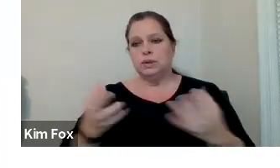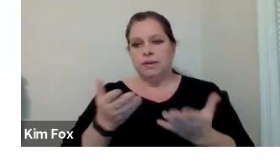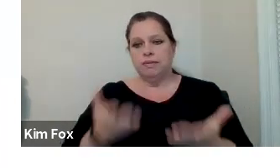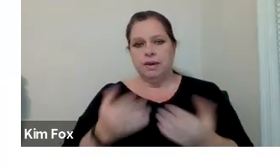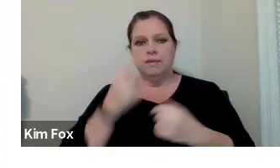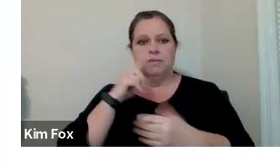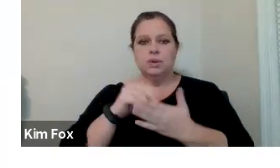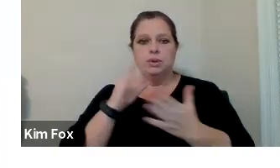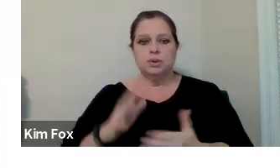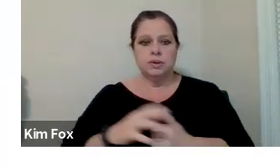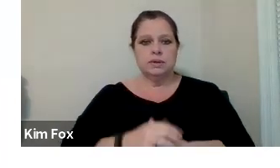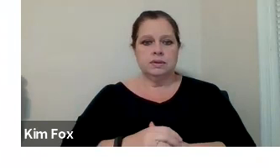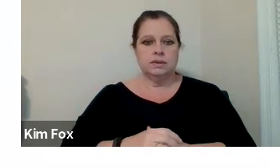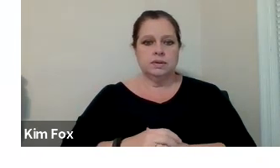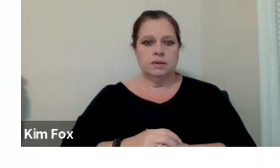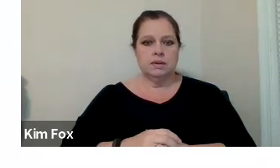the students.